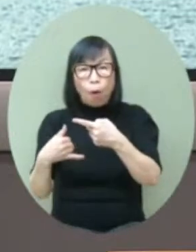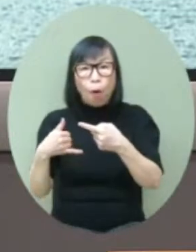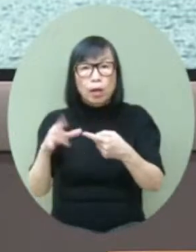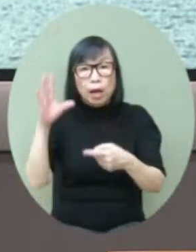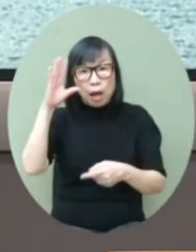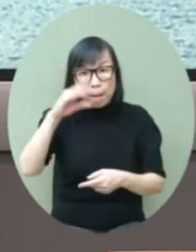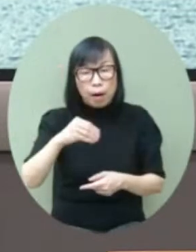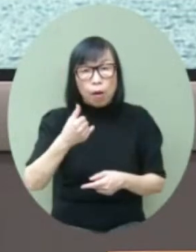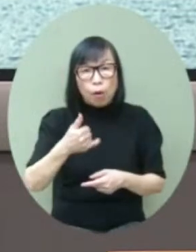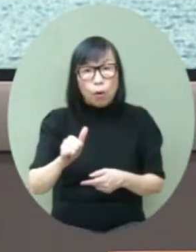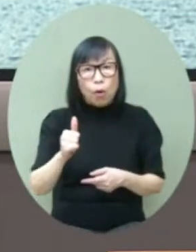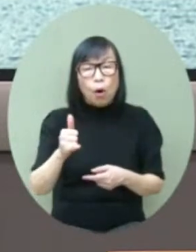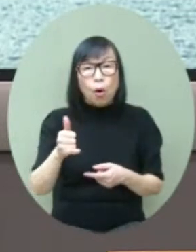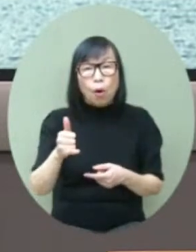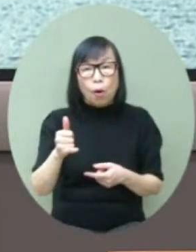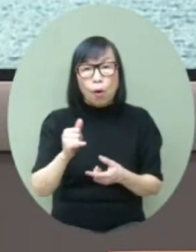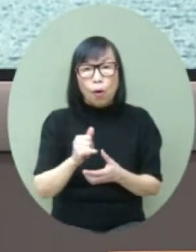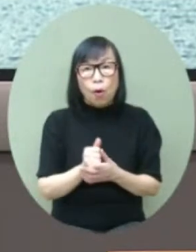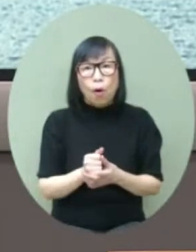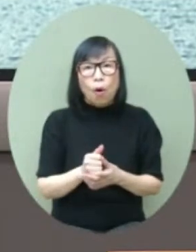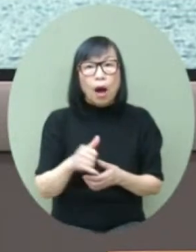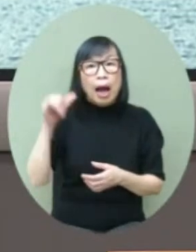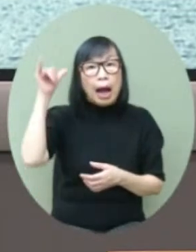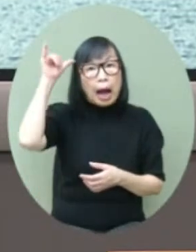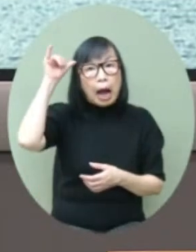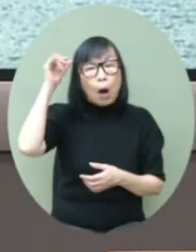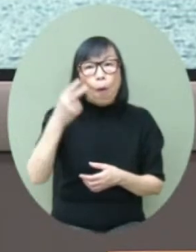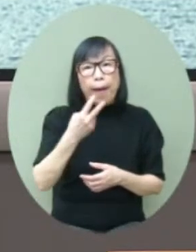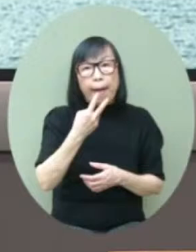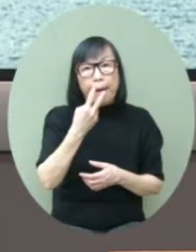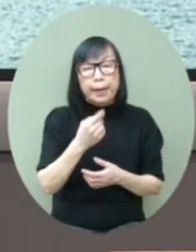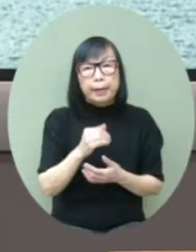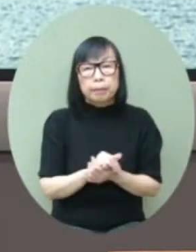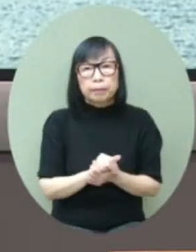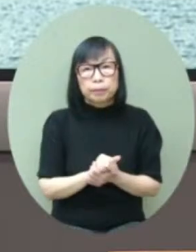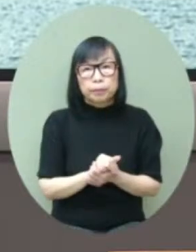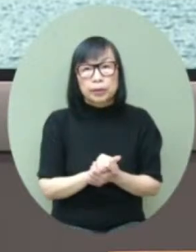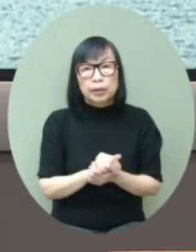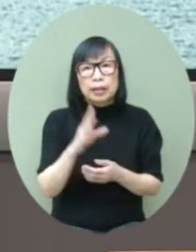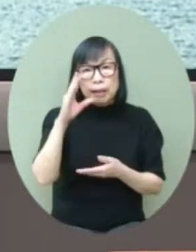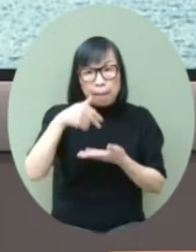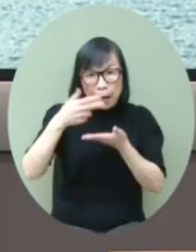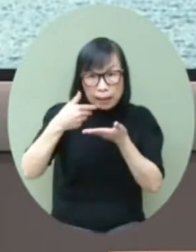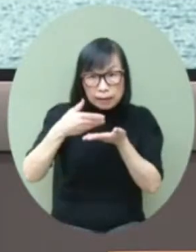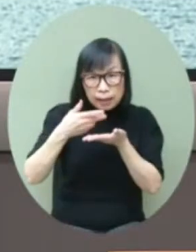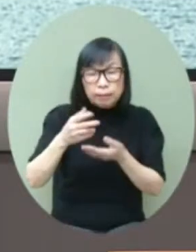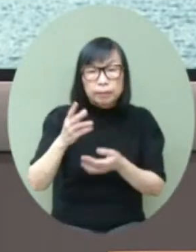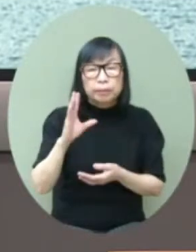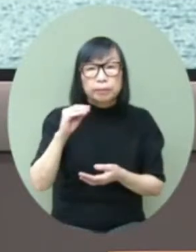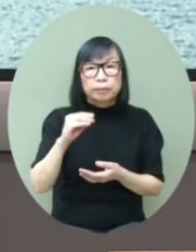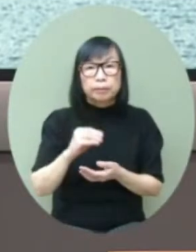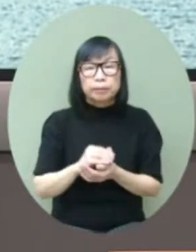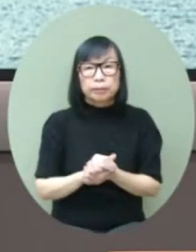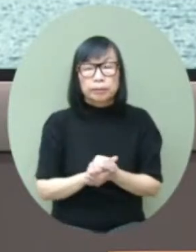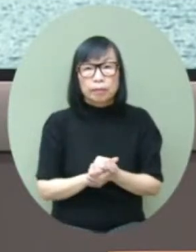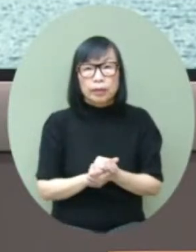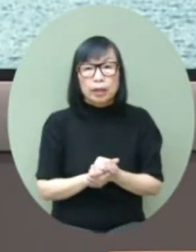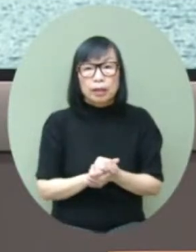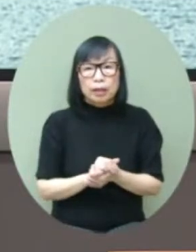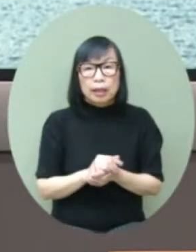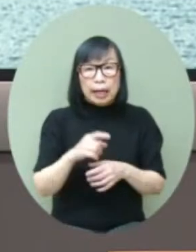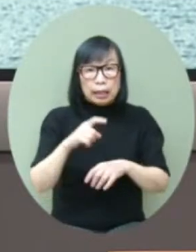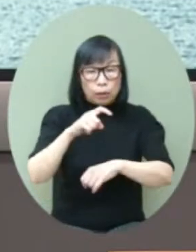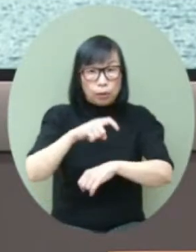3rd. On January 4th, she's been to Goku Ko Stone Grill Steak for